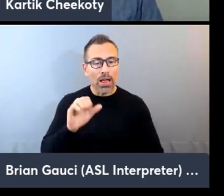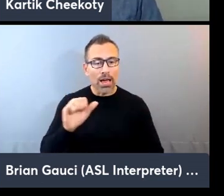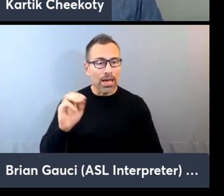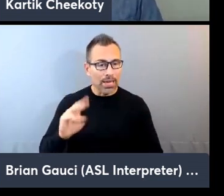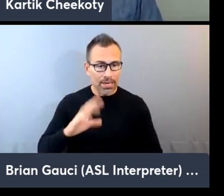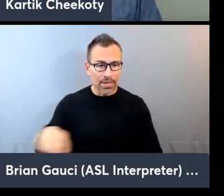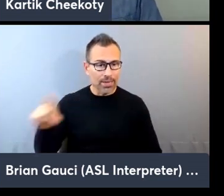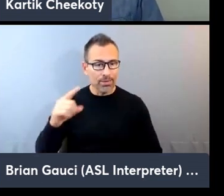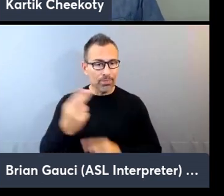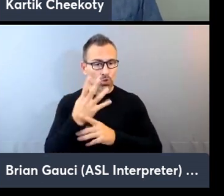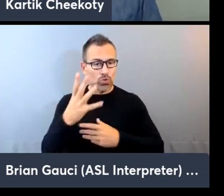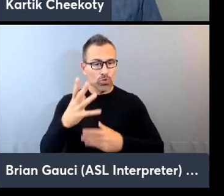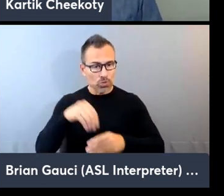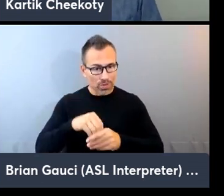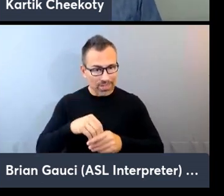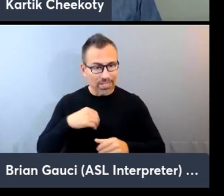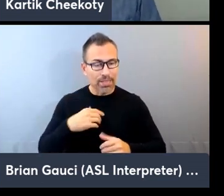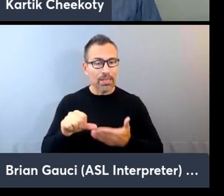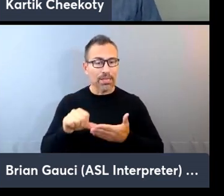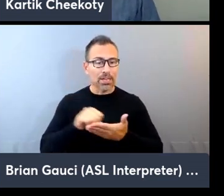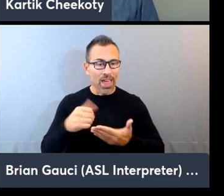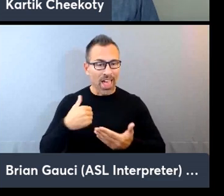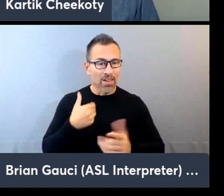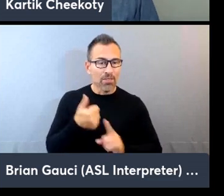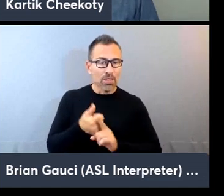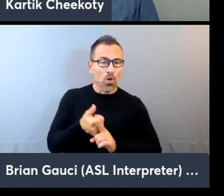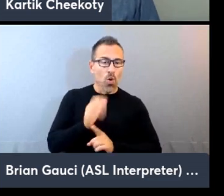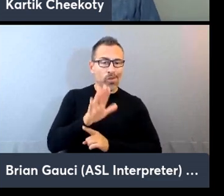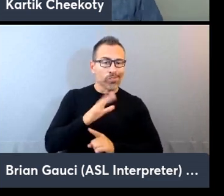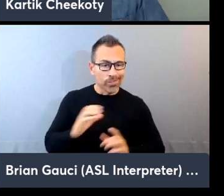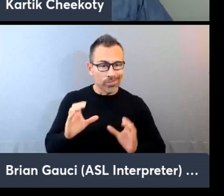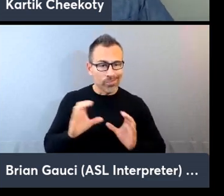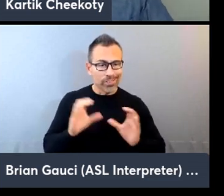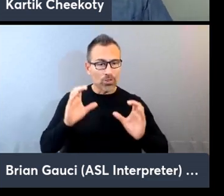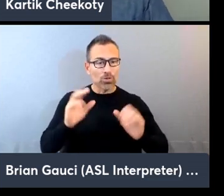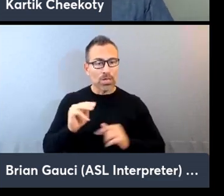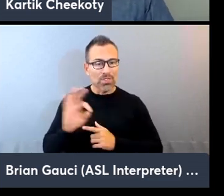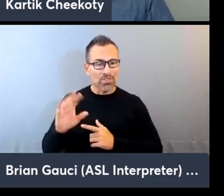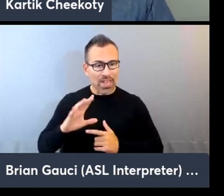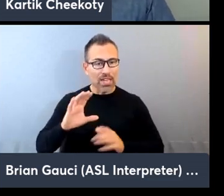own, credentials and MFA configurations.